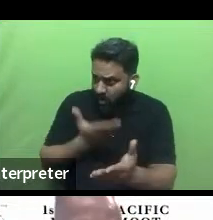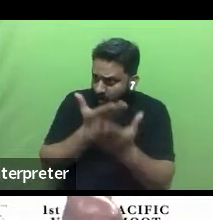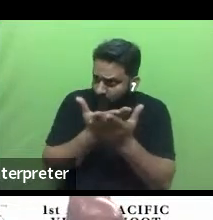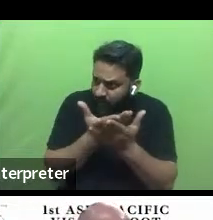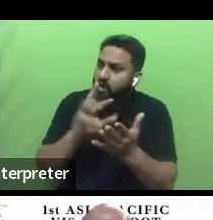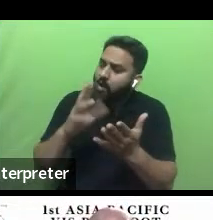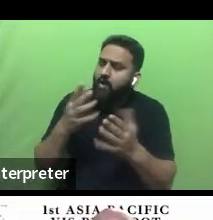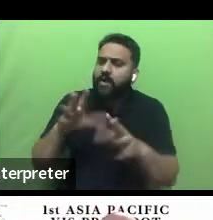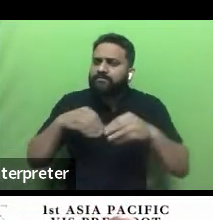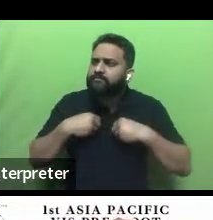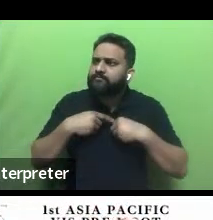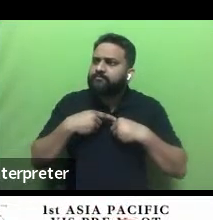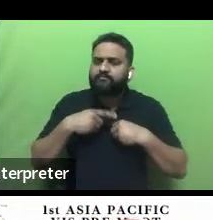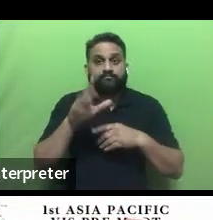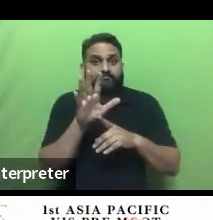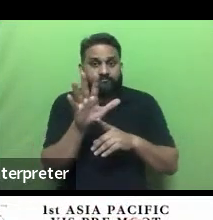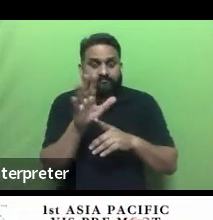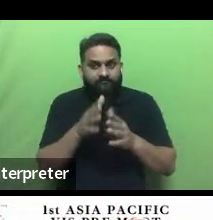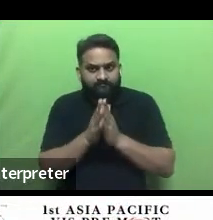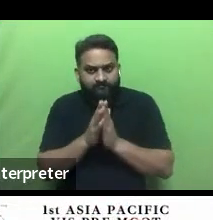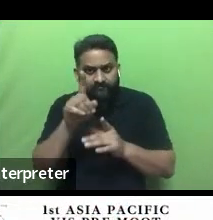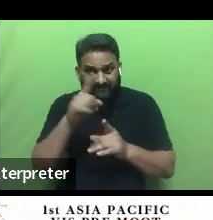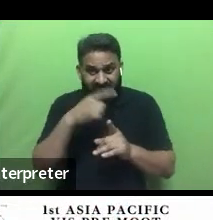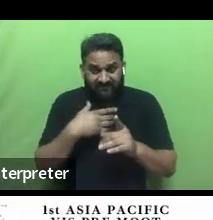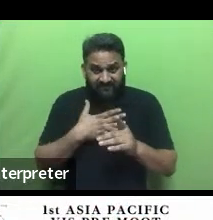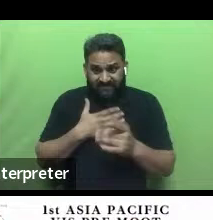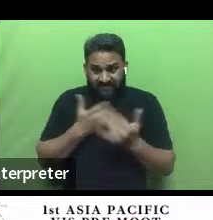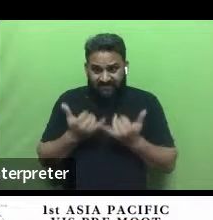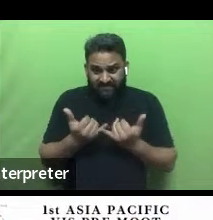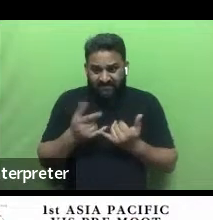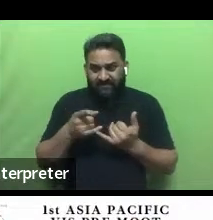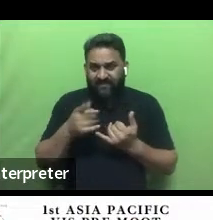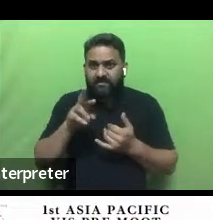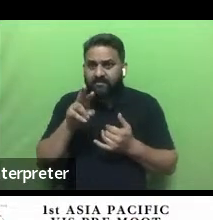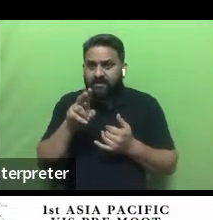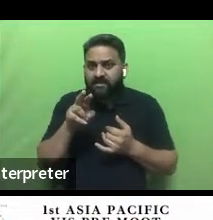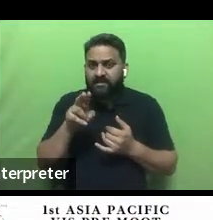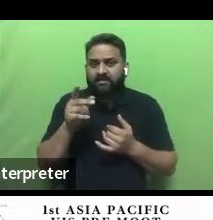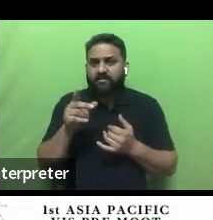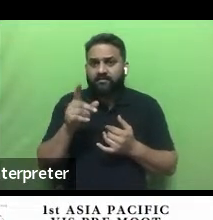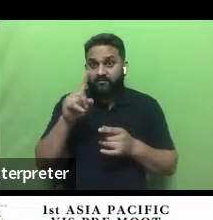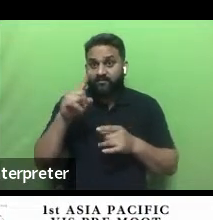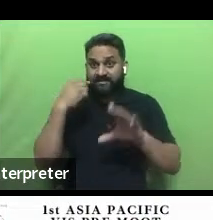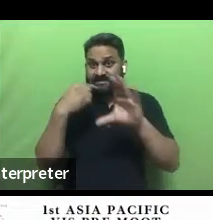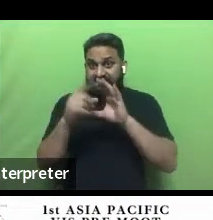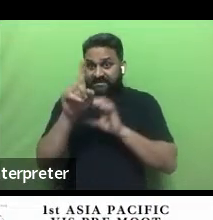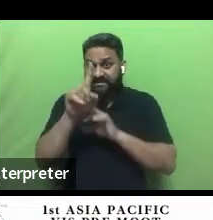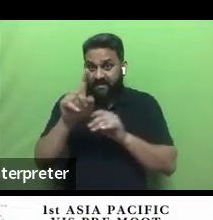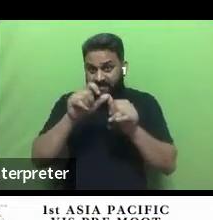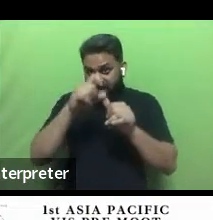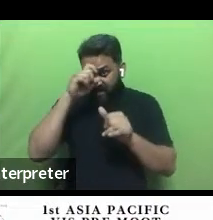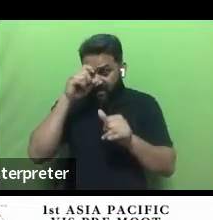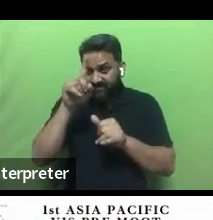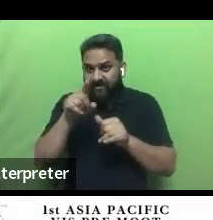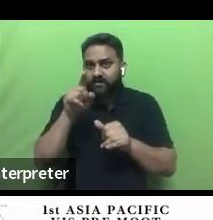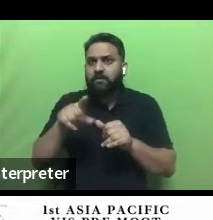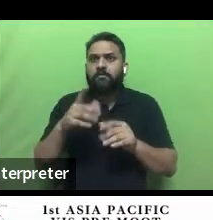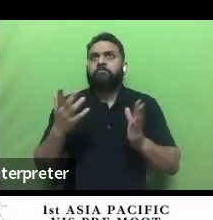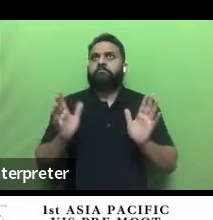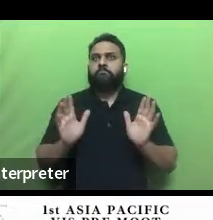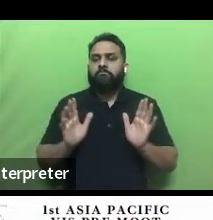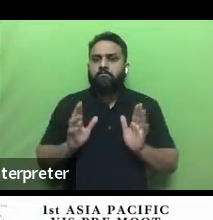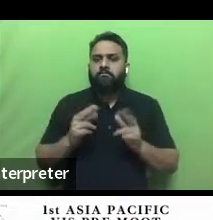acceptance? Mr. Arbitrator, our position herein is that the email of 1st April was a legally binding